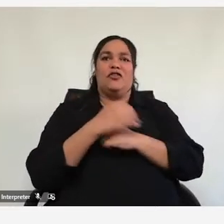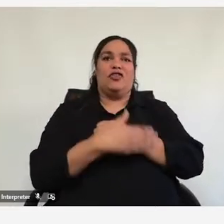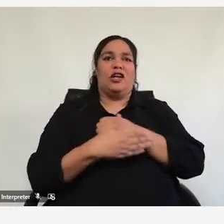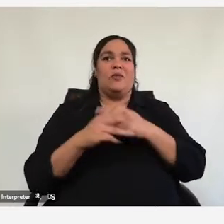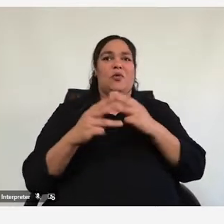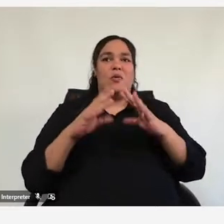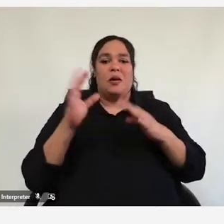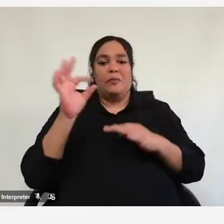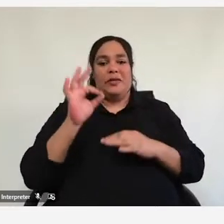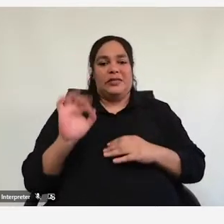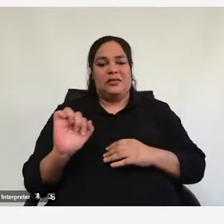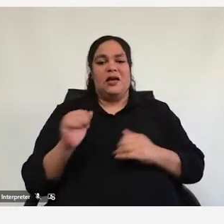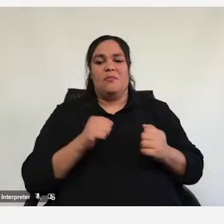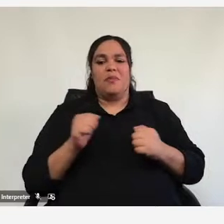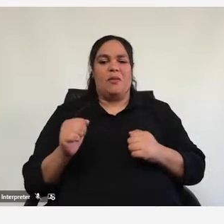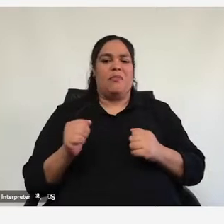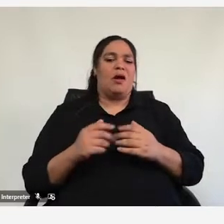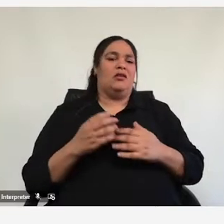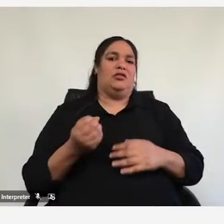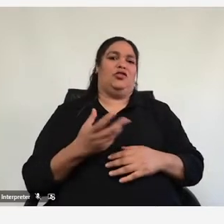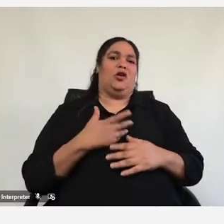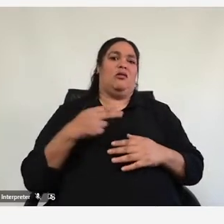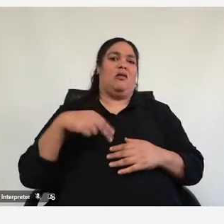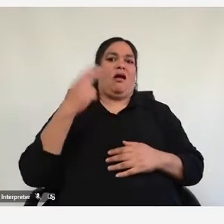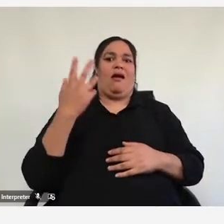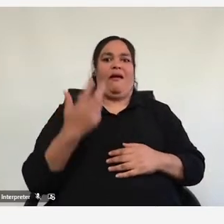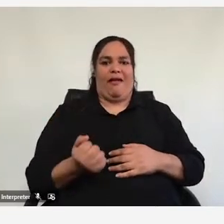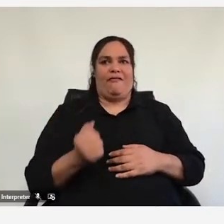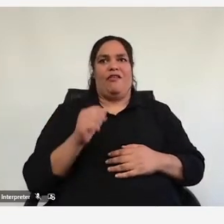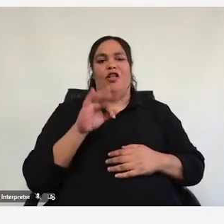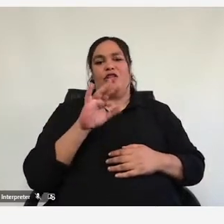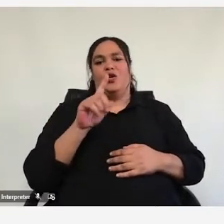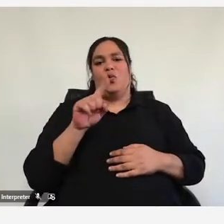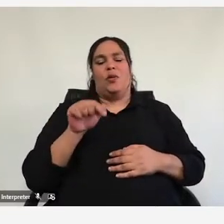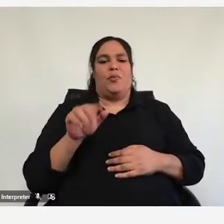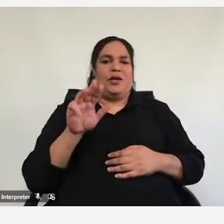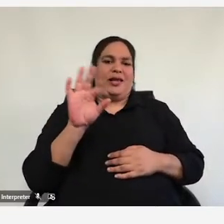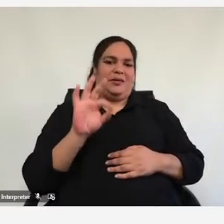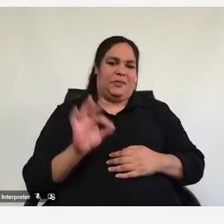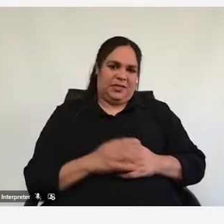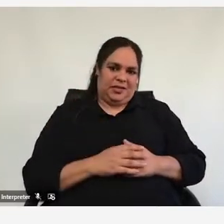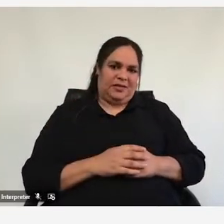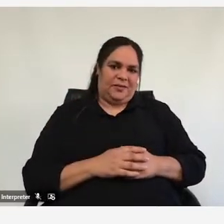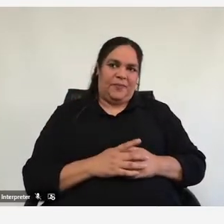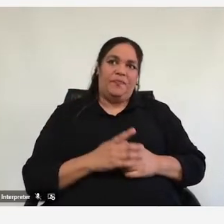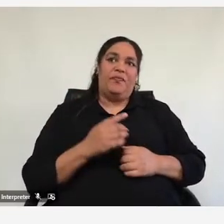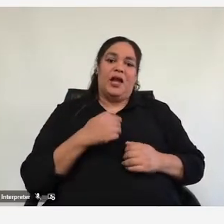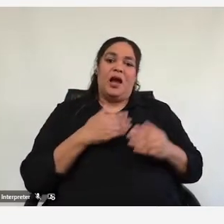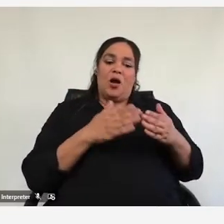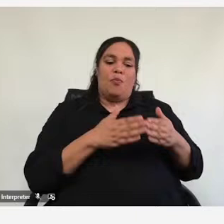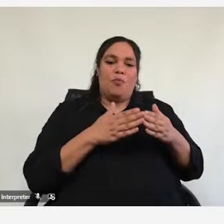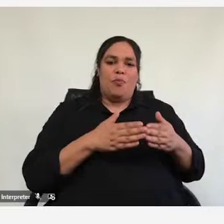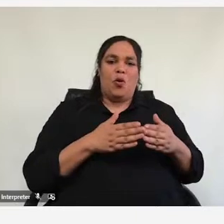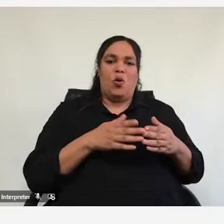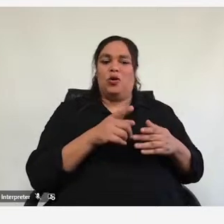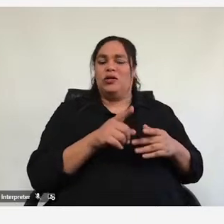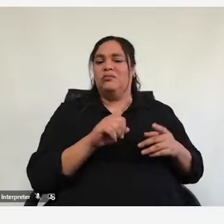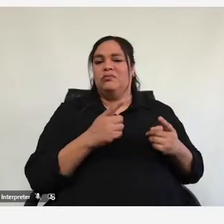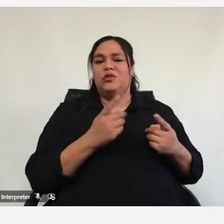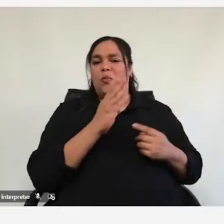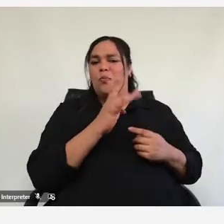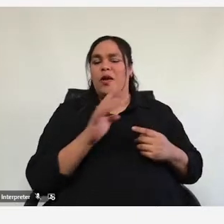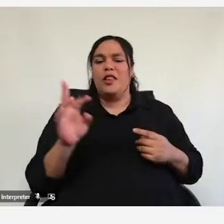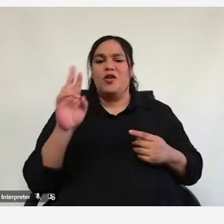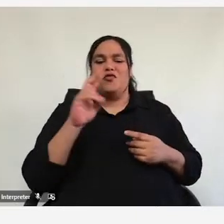unemployment rate remains alarmingly high at 31.9%. Our ports, key to unlocking billions of